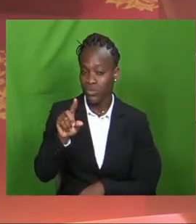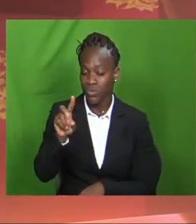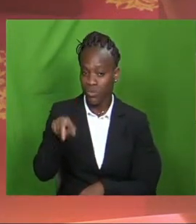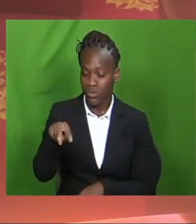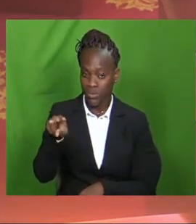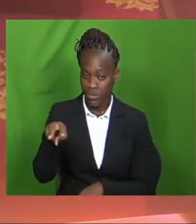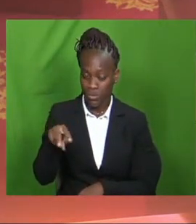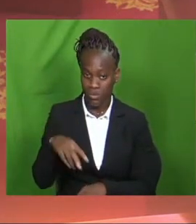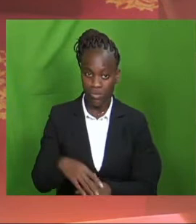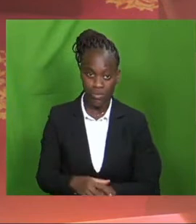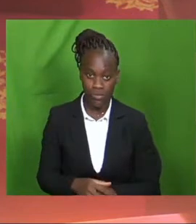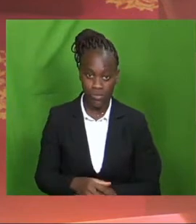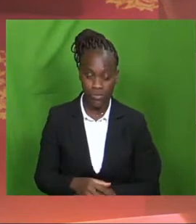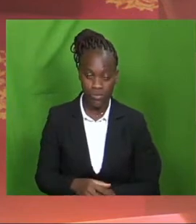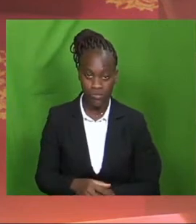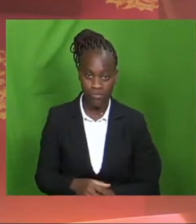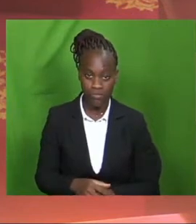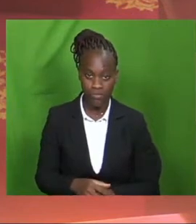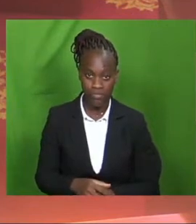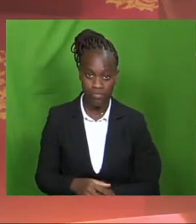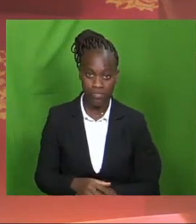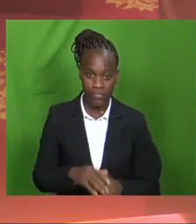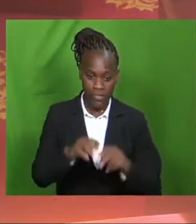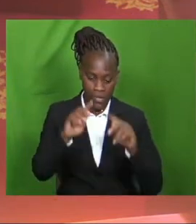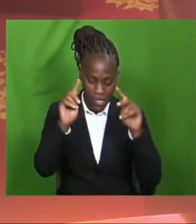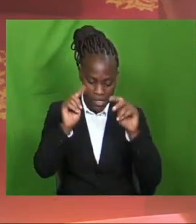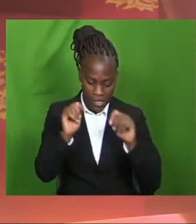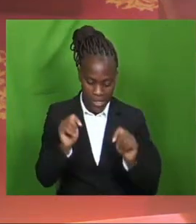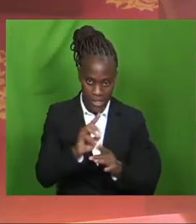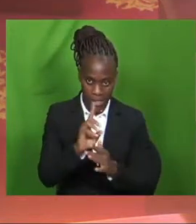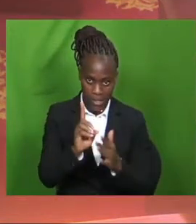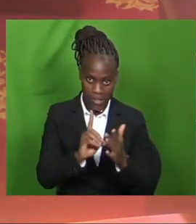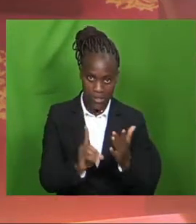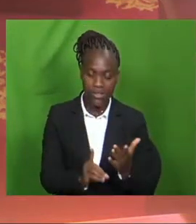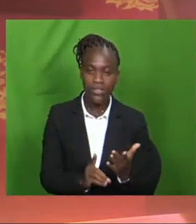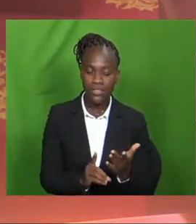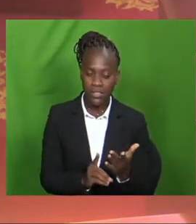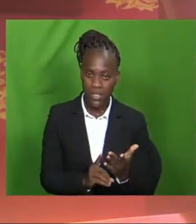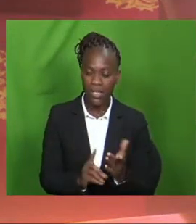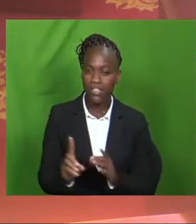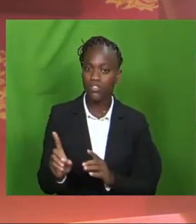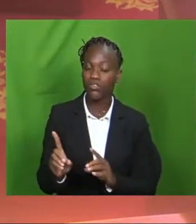Detailed geotechnical design would then be undertaken